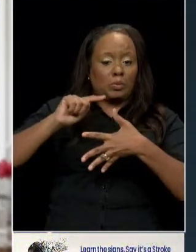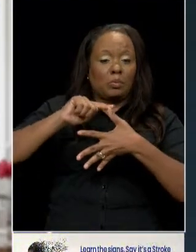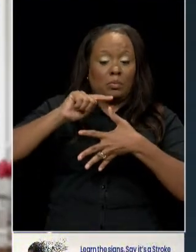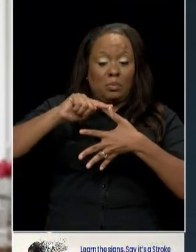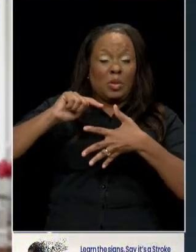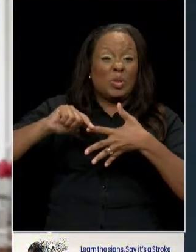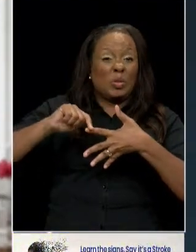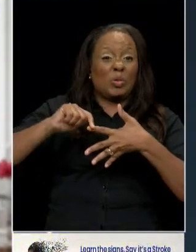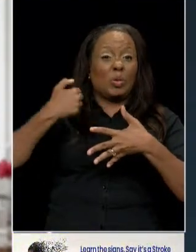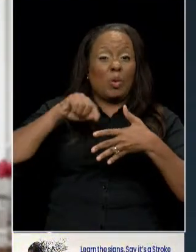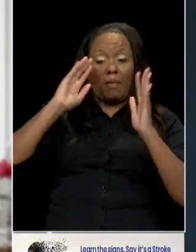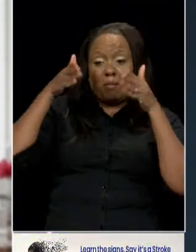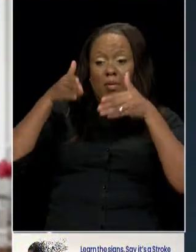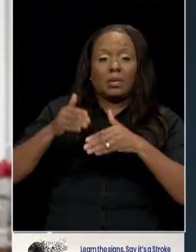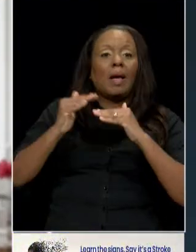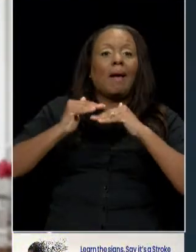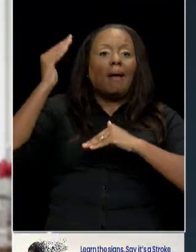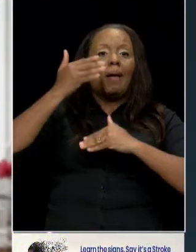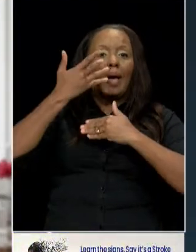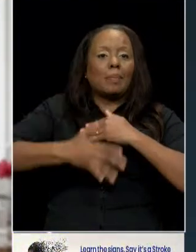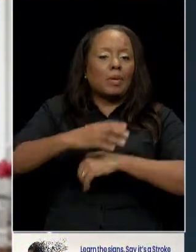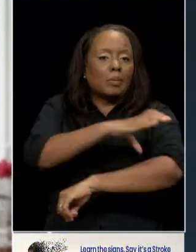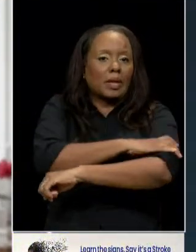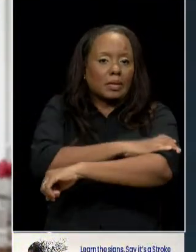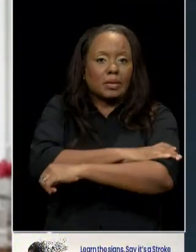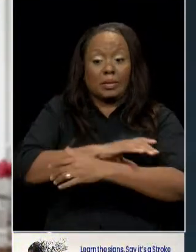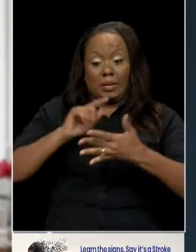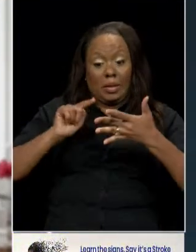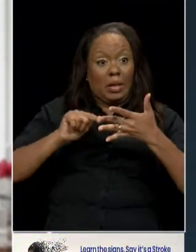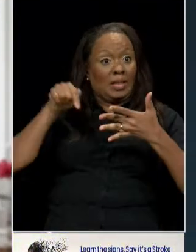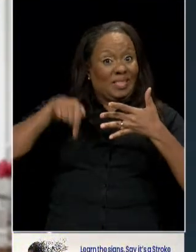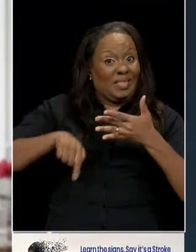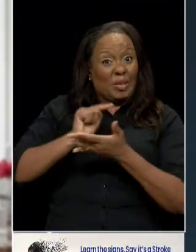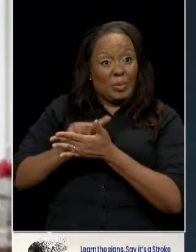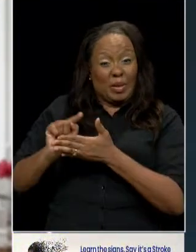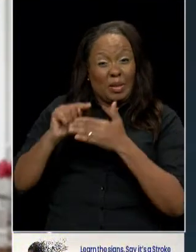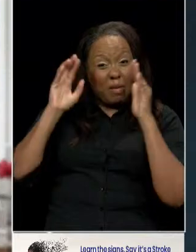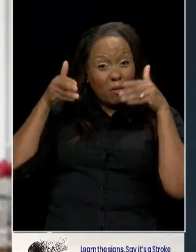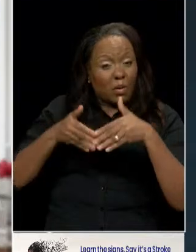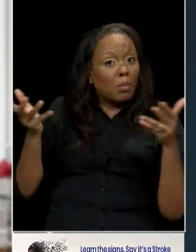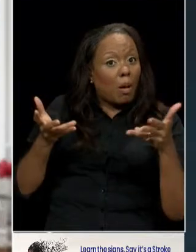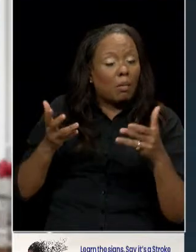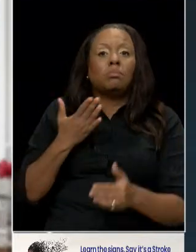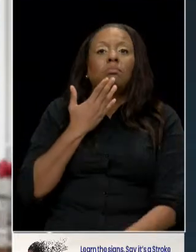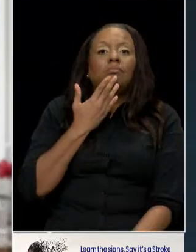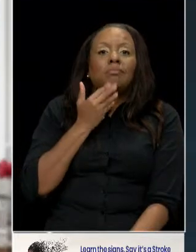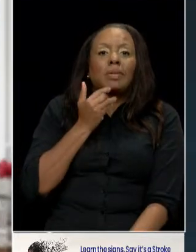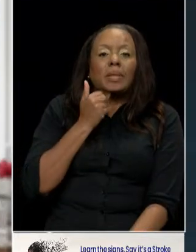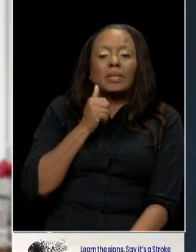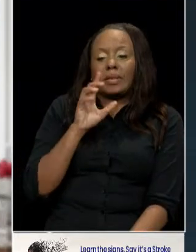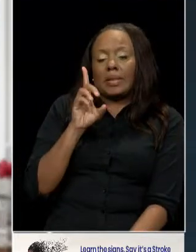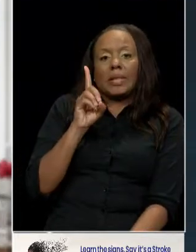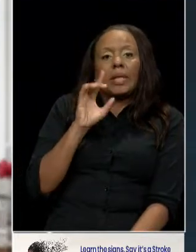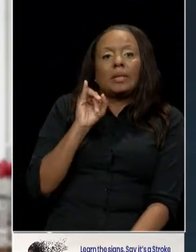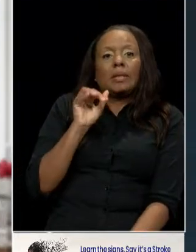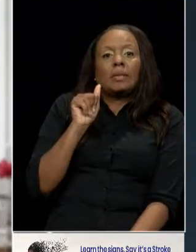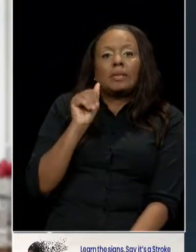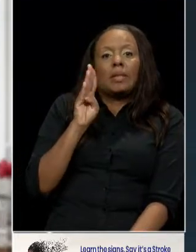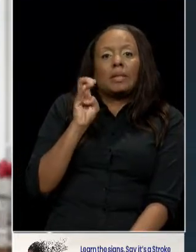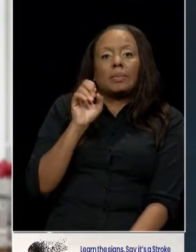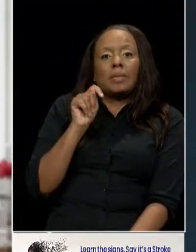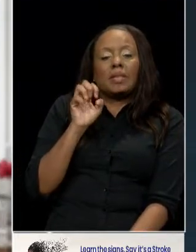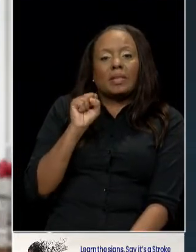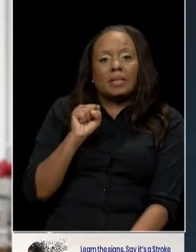and this week we turn our attention to diabetes, specifically focusing on impotence and